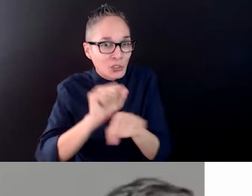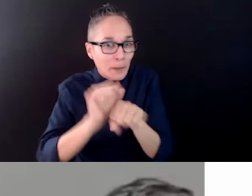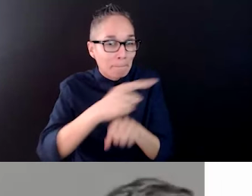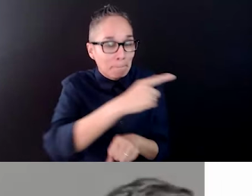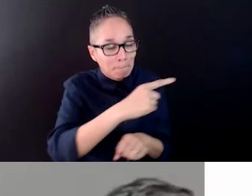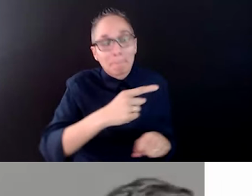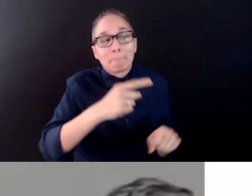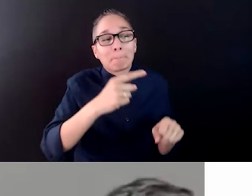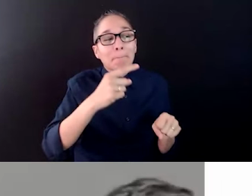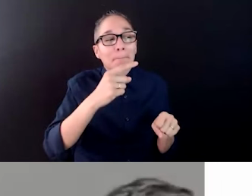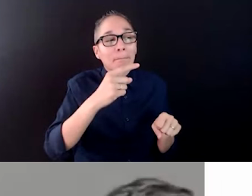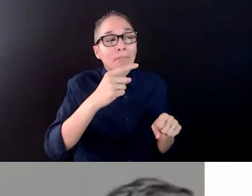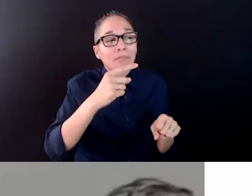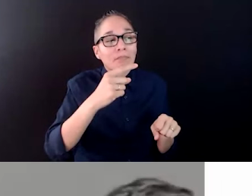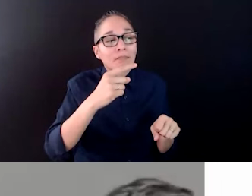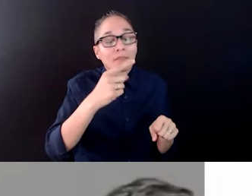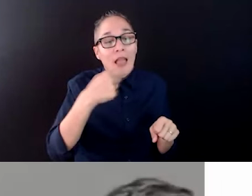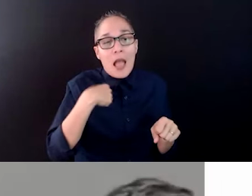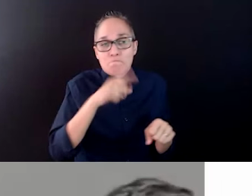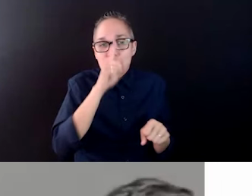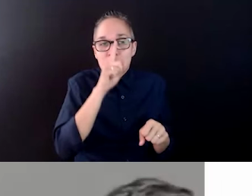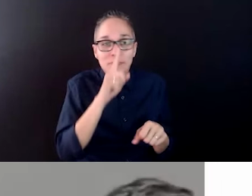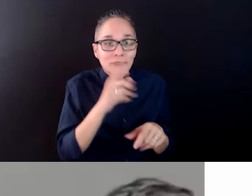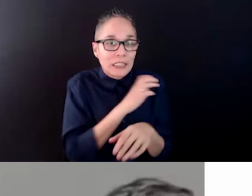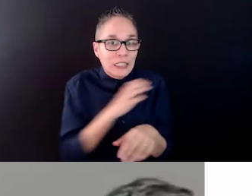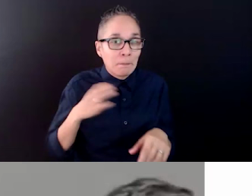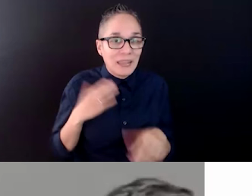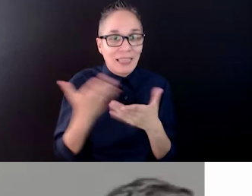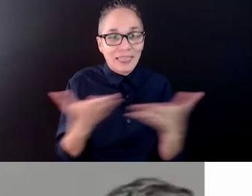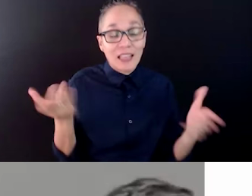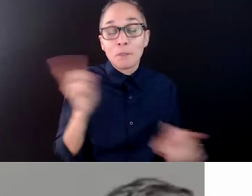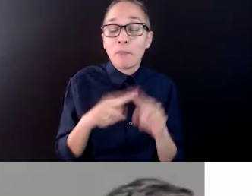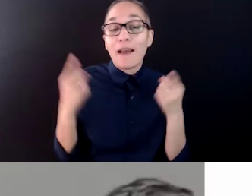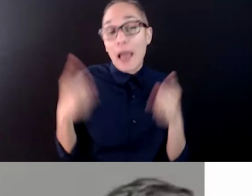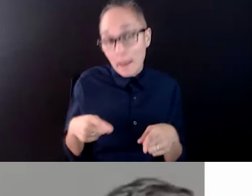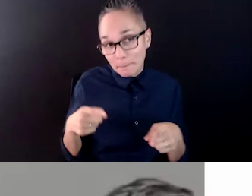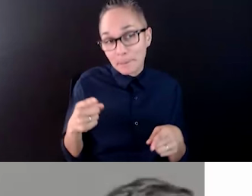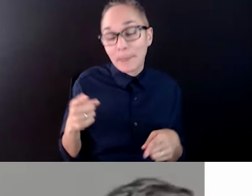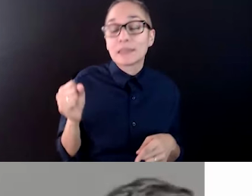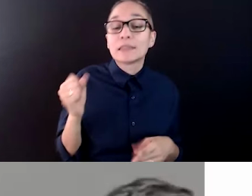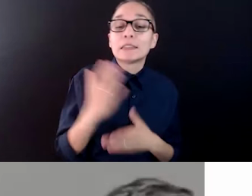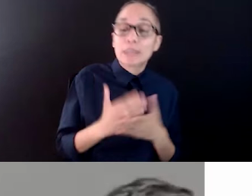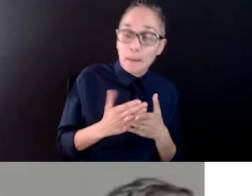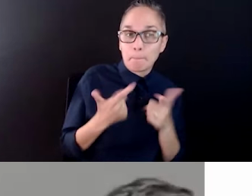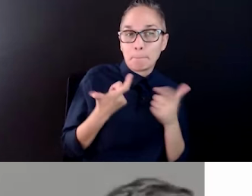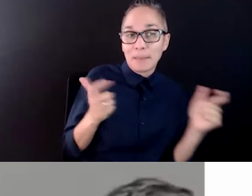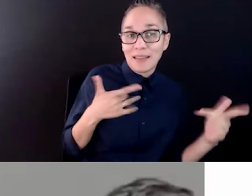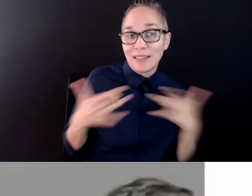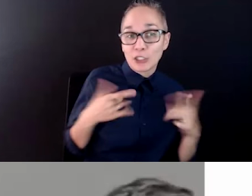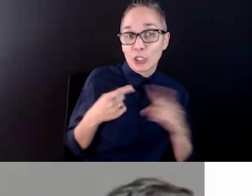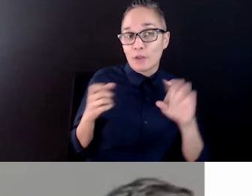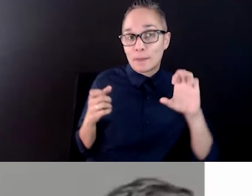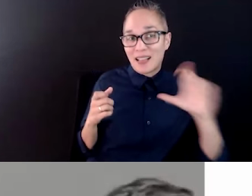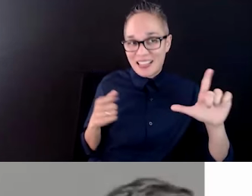And I won't divulge any committee stuff, but there were some substantial concerns from the classified